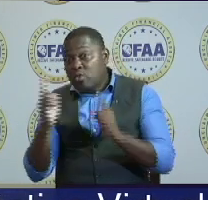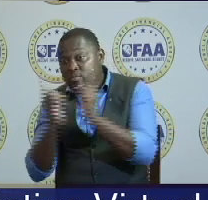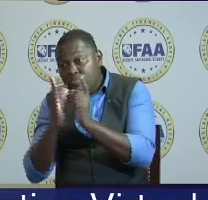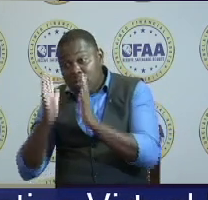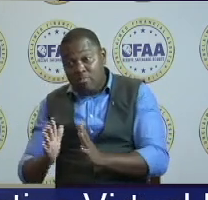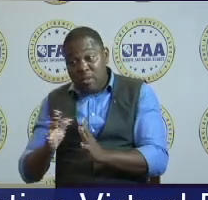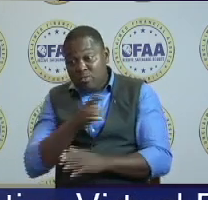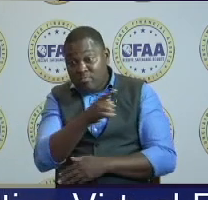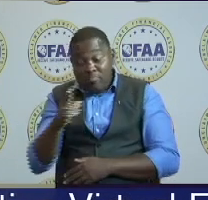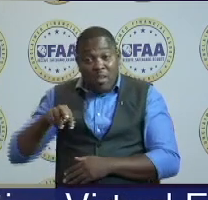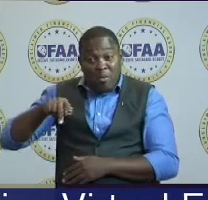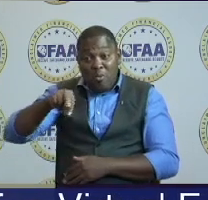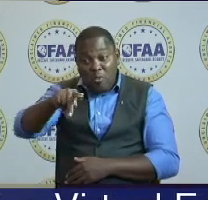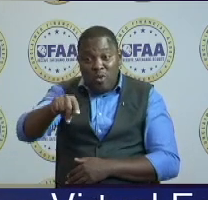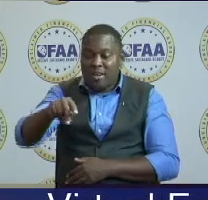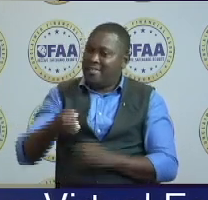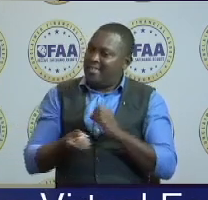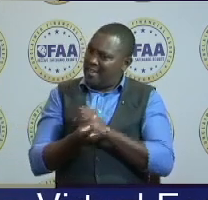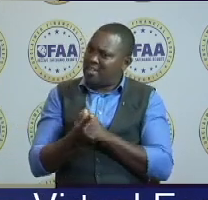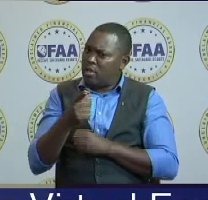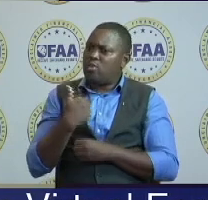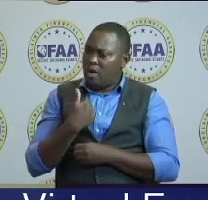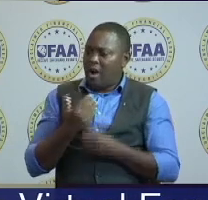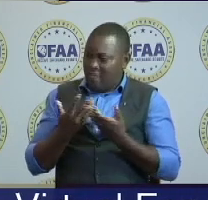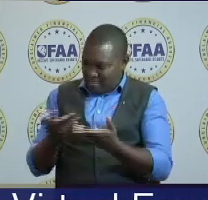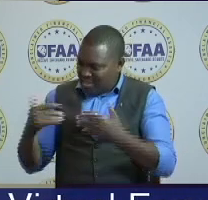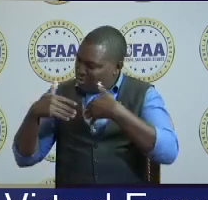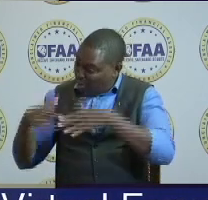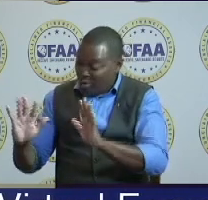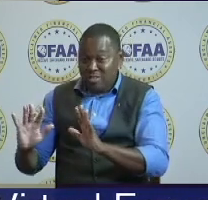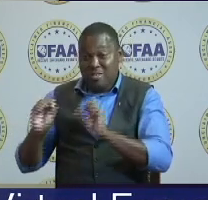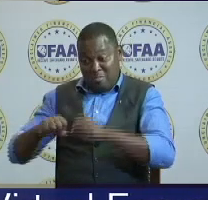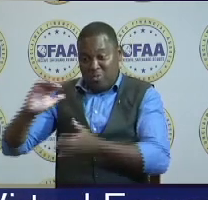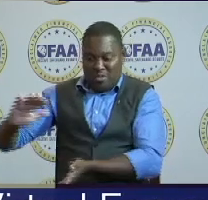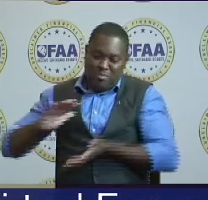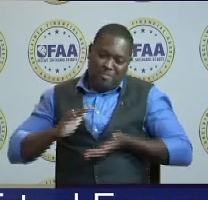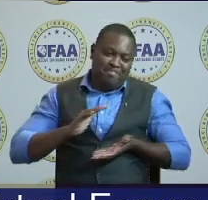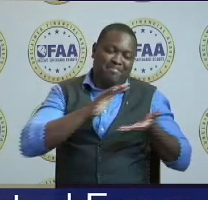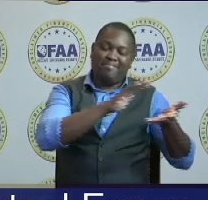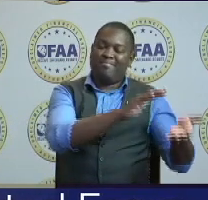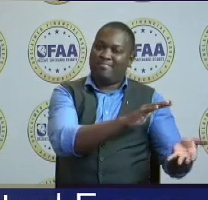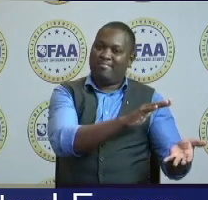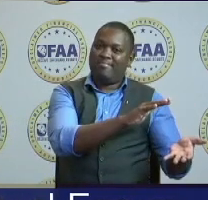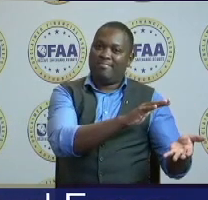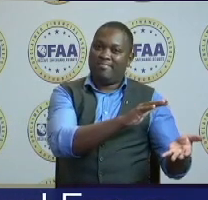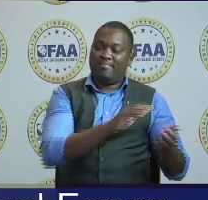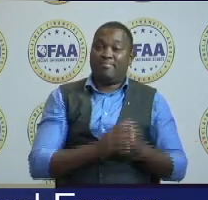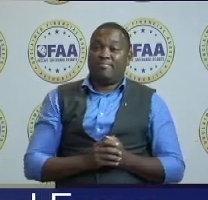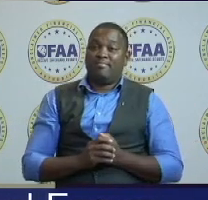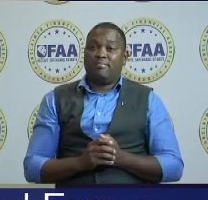mwambie uko na unclaimed assets mali. You never know, you might be saving somebody's life and just getting things better.